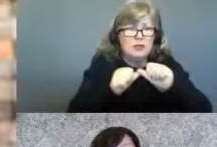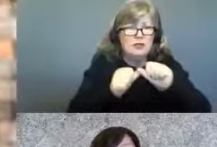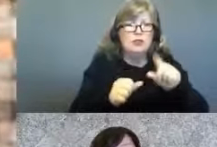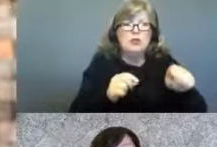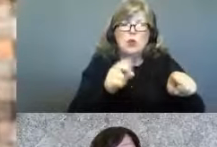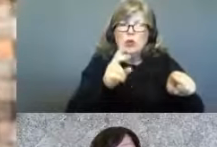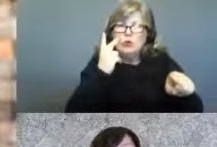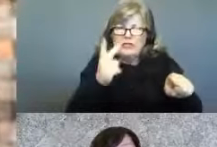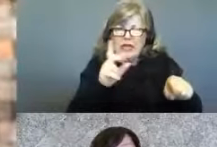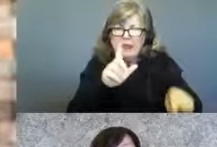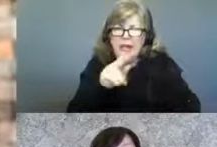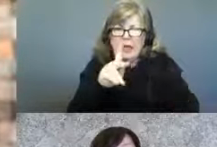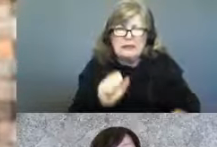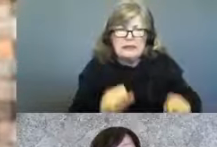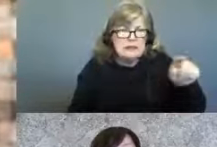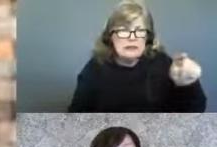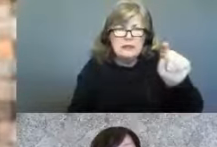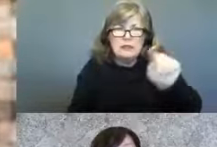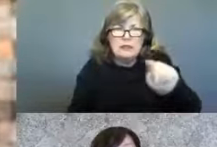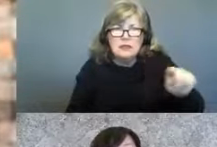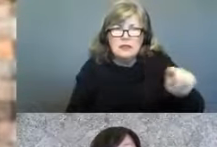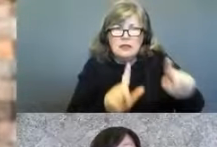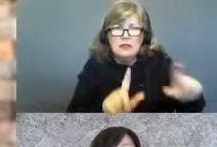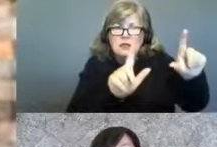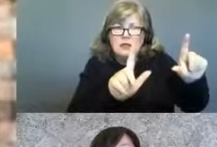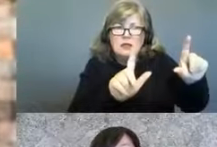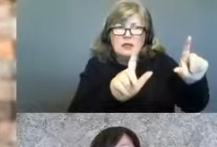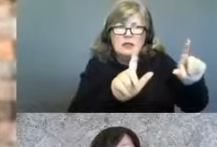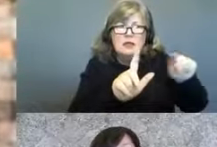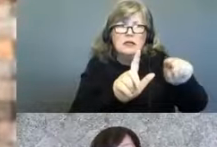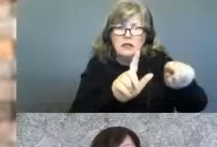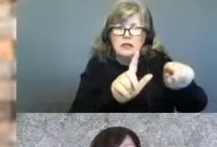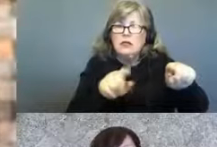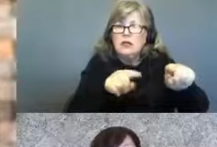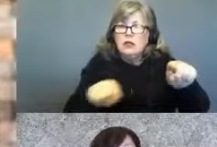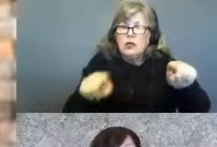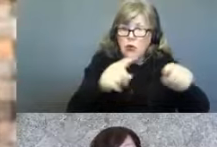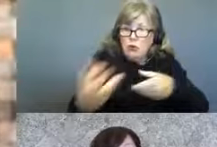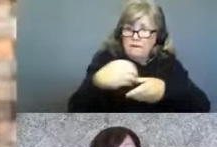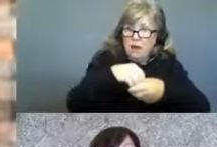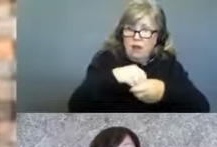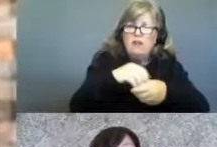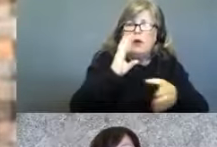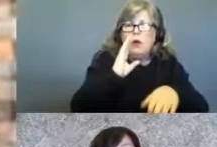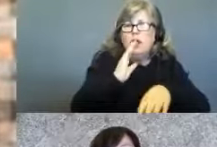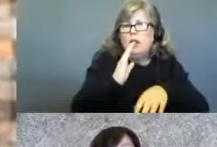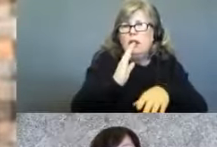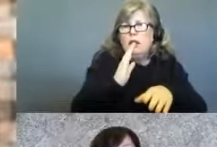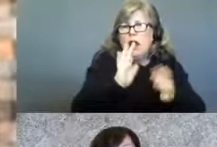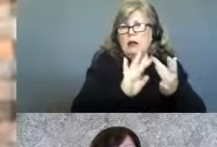So all this information will be available to all of you today who are present on the call. You have Margaret's